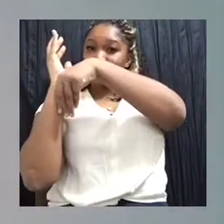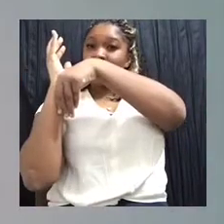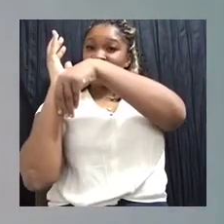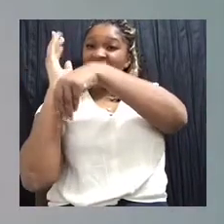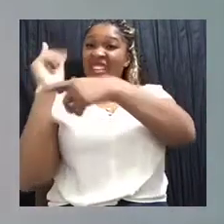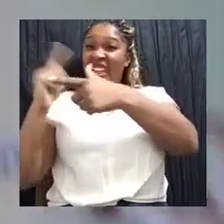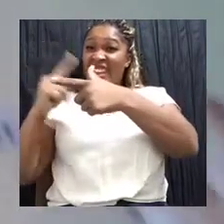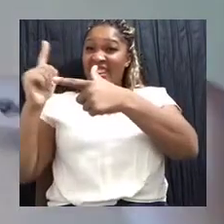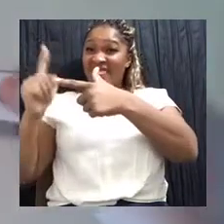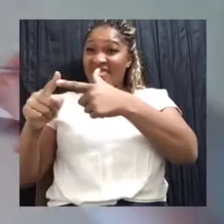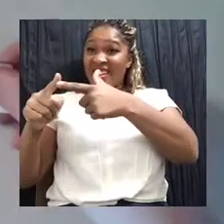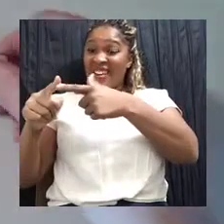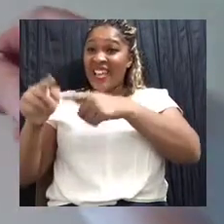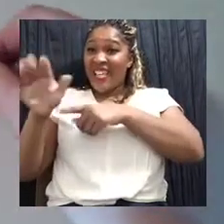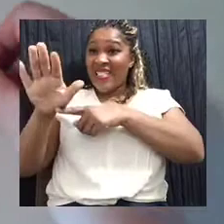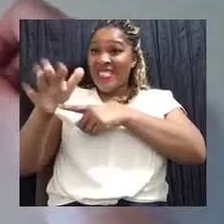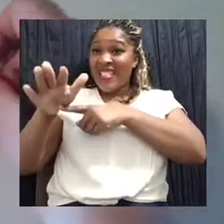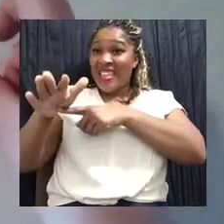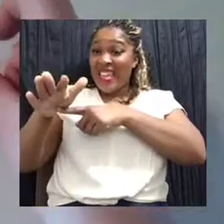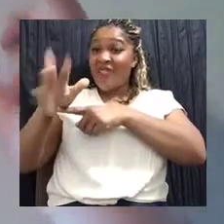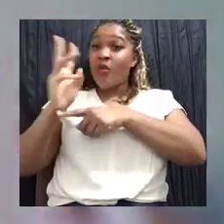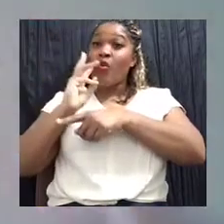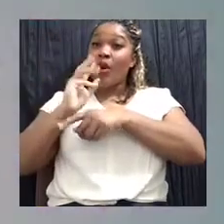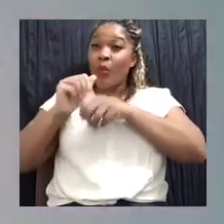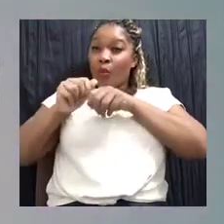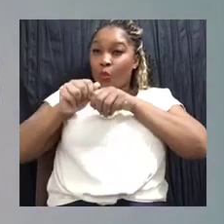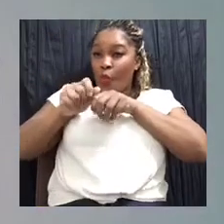and then out to the leaves.